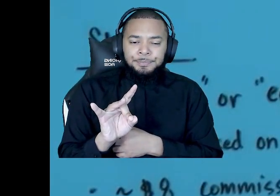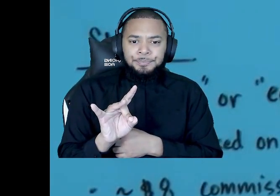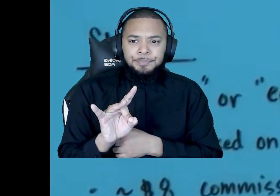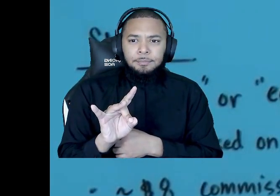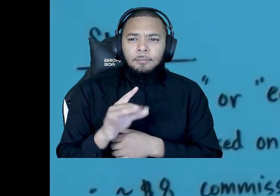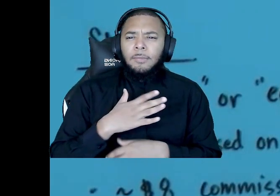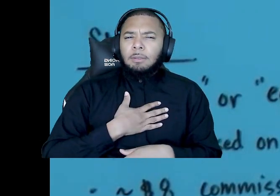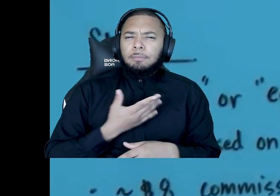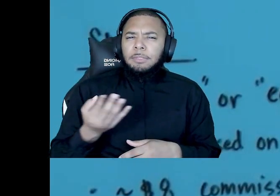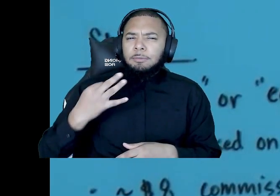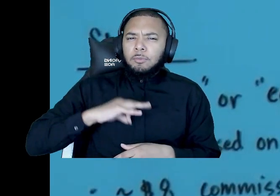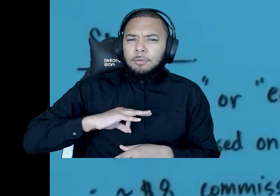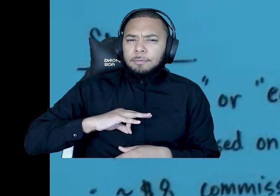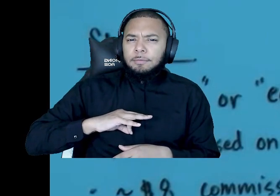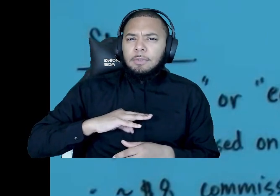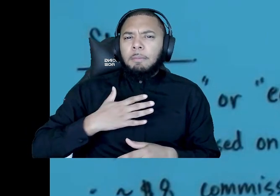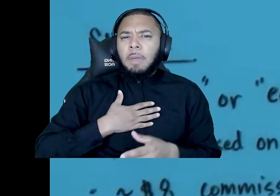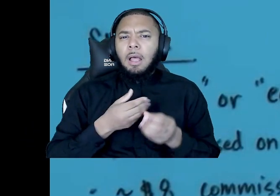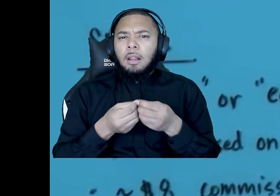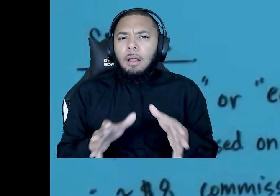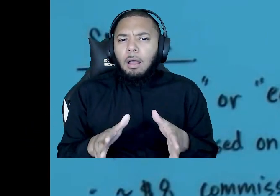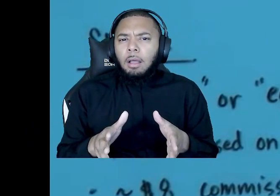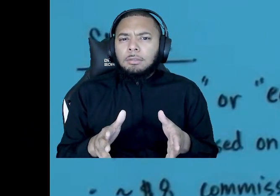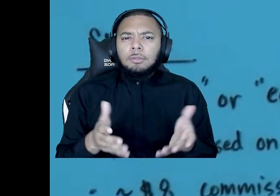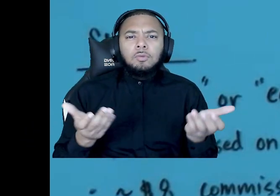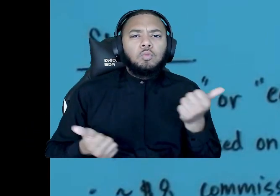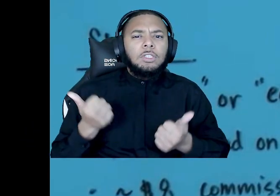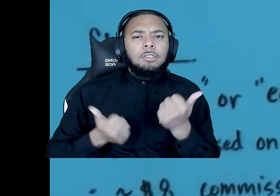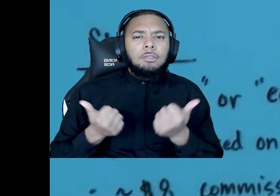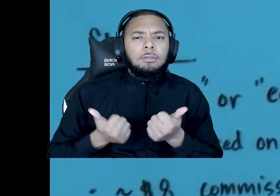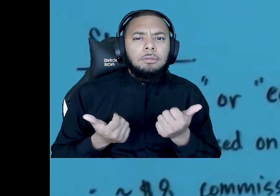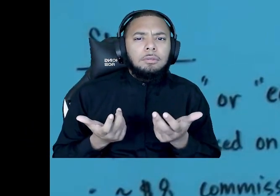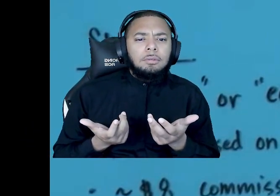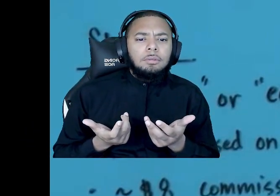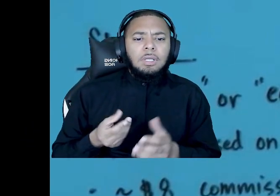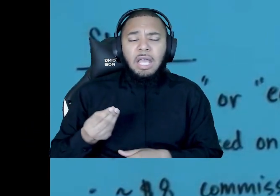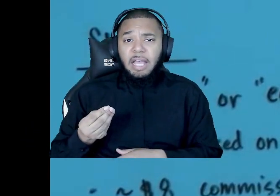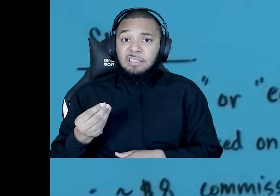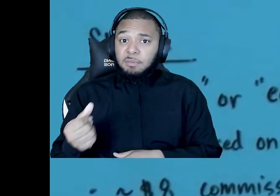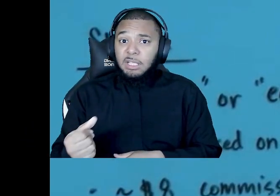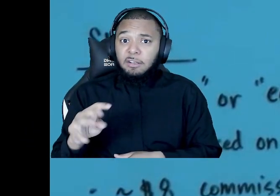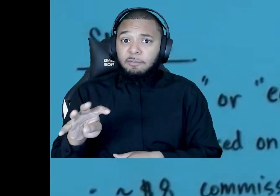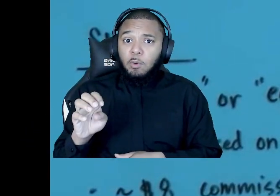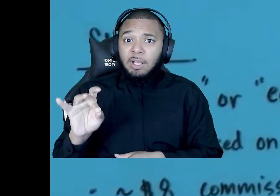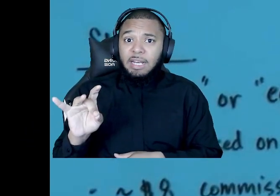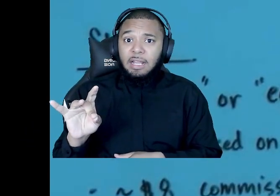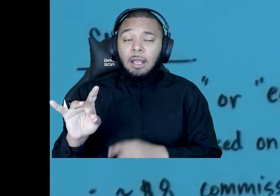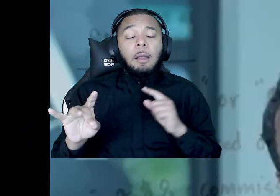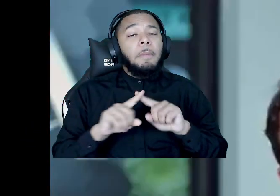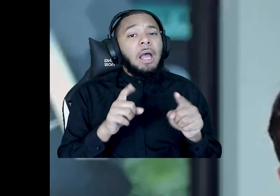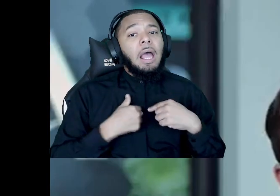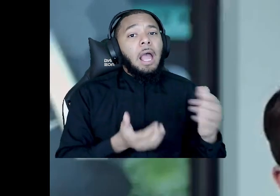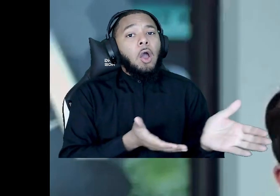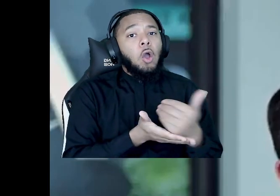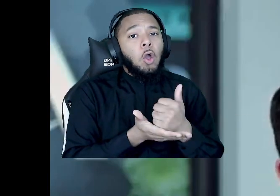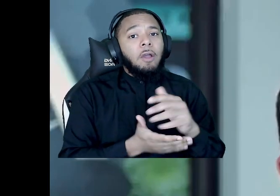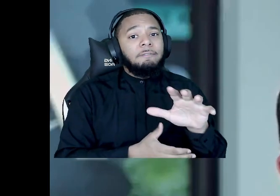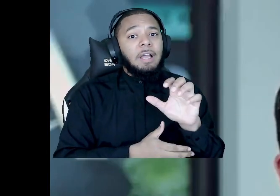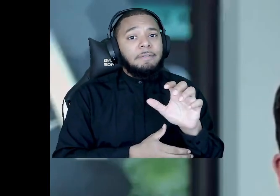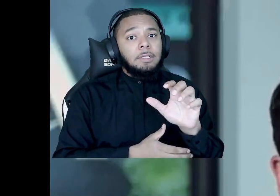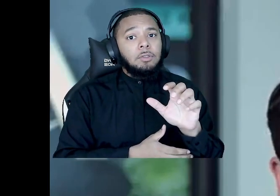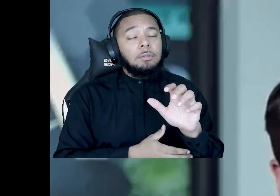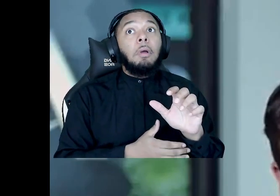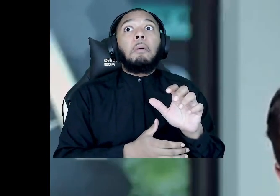But what is my profit or loss? Well, I spent $408, but I made $500. So this was actually